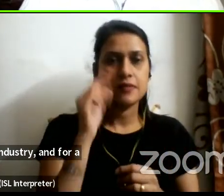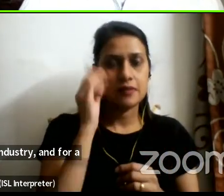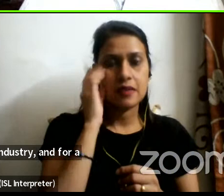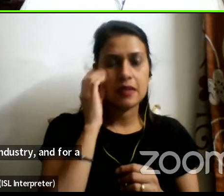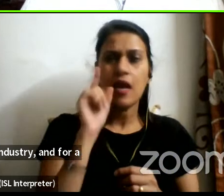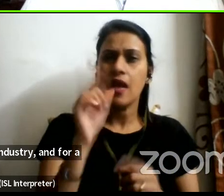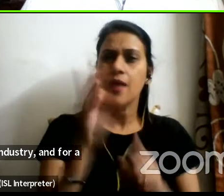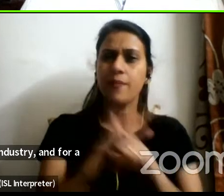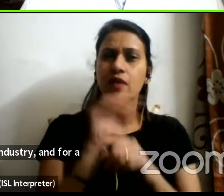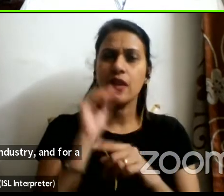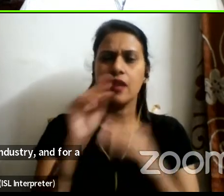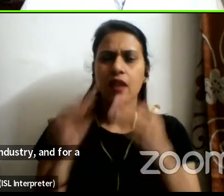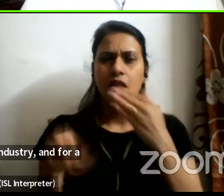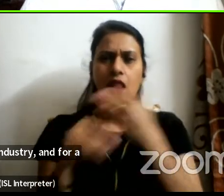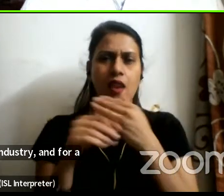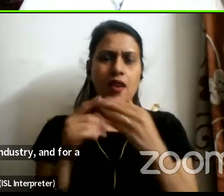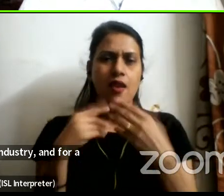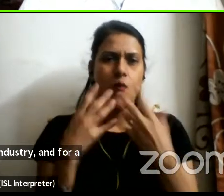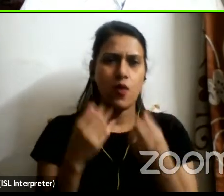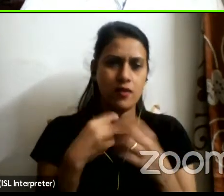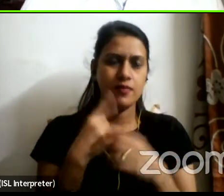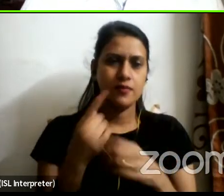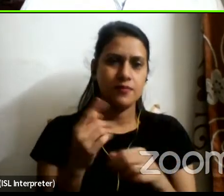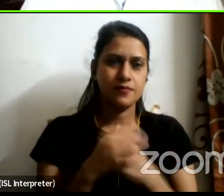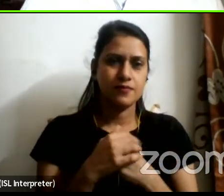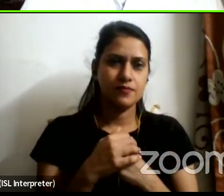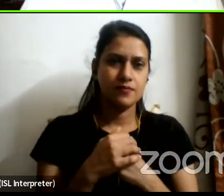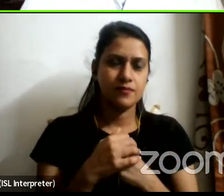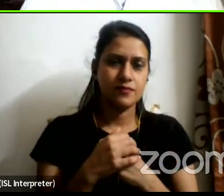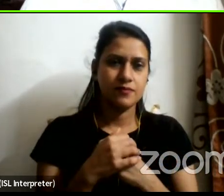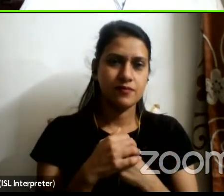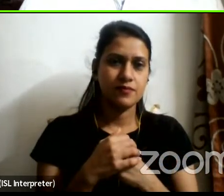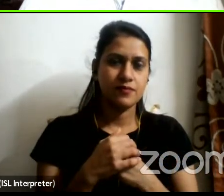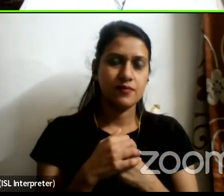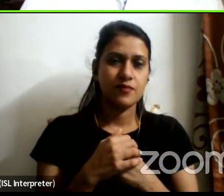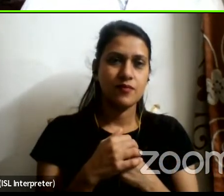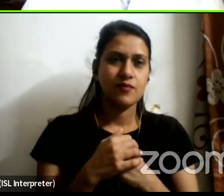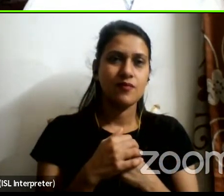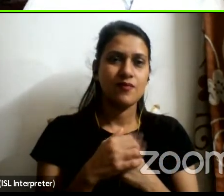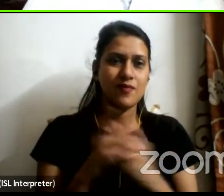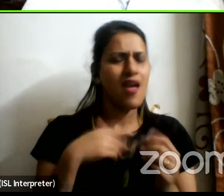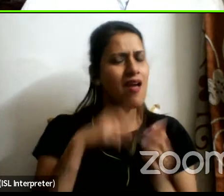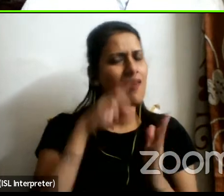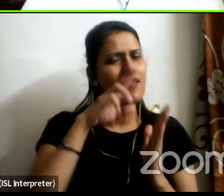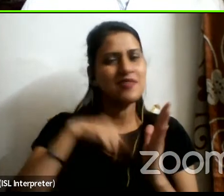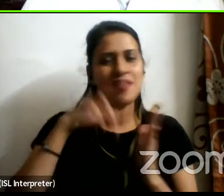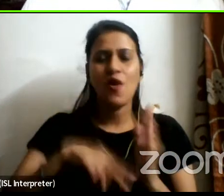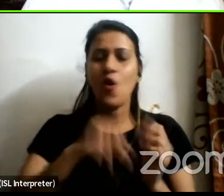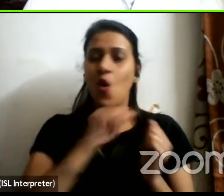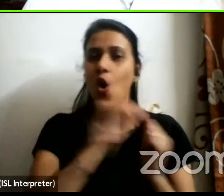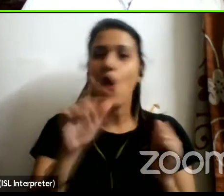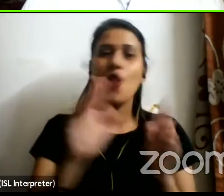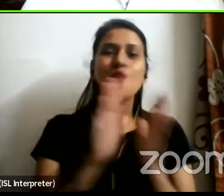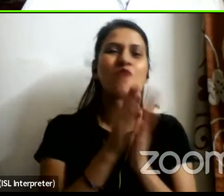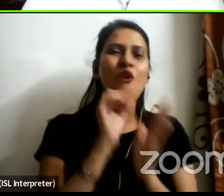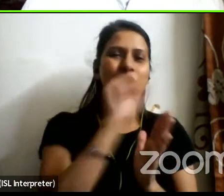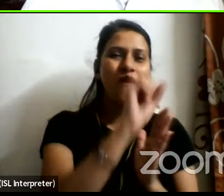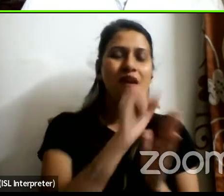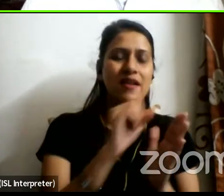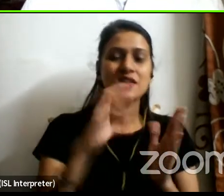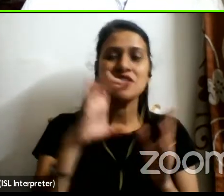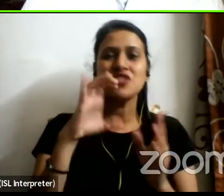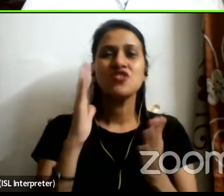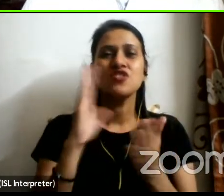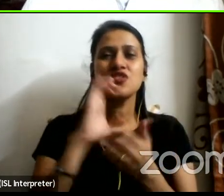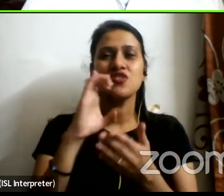mentioned. In fact, I will plug in her book over here, which is in fact in chapter 9, which also deals with